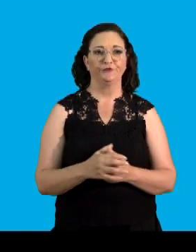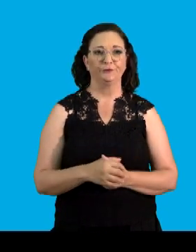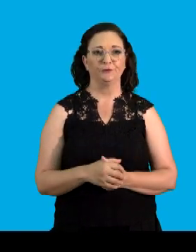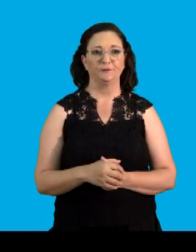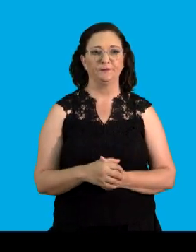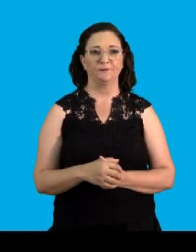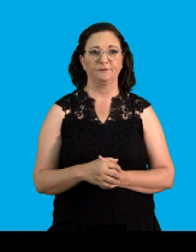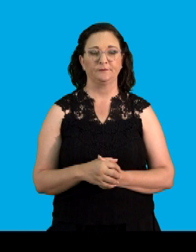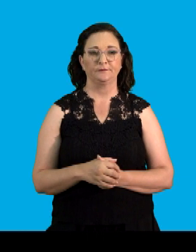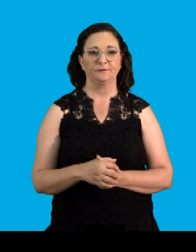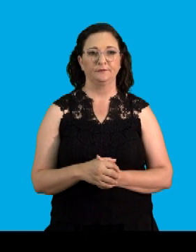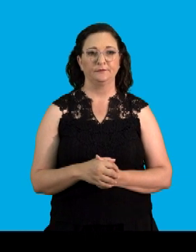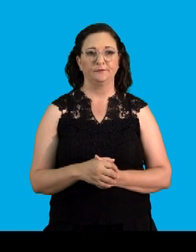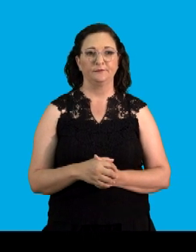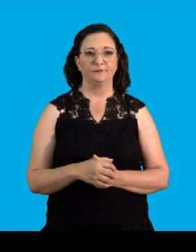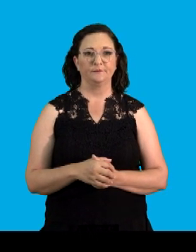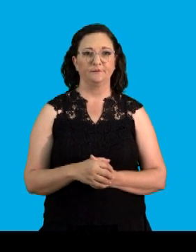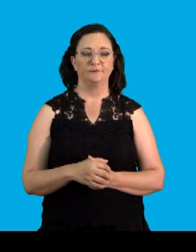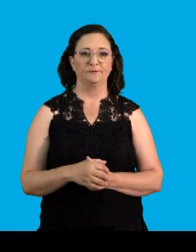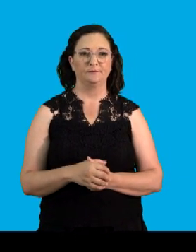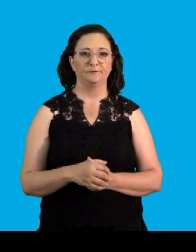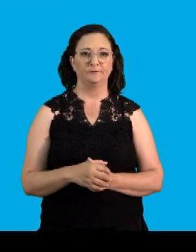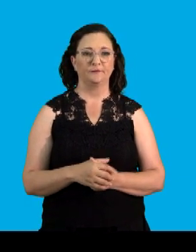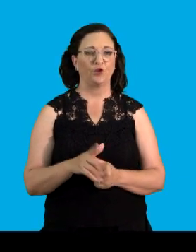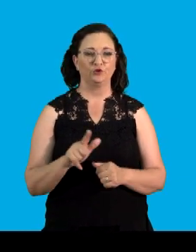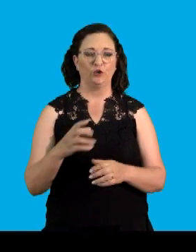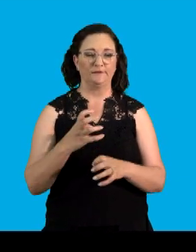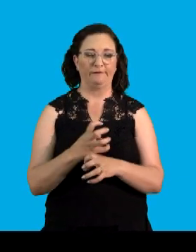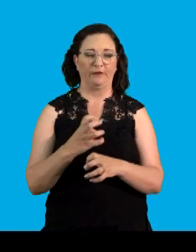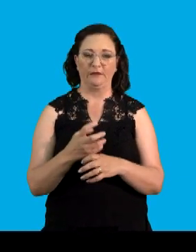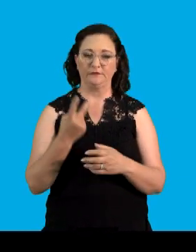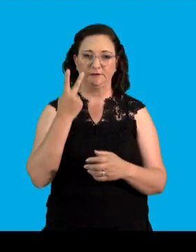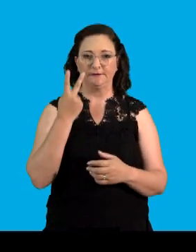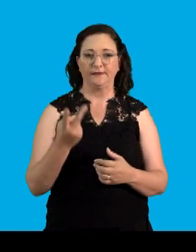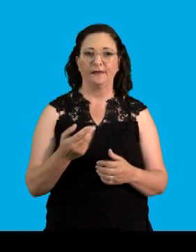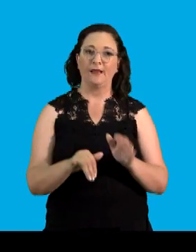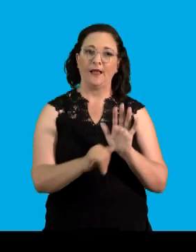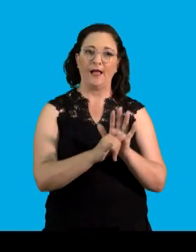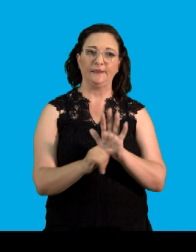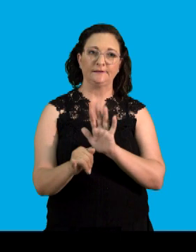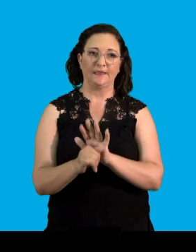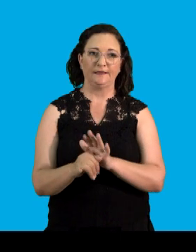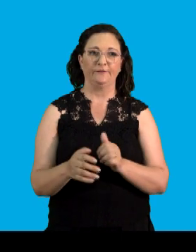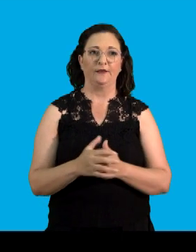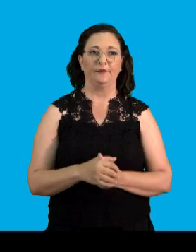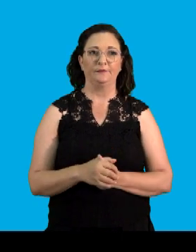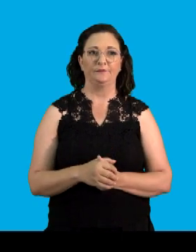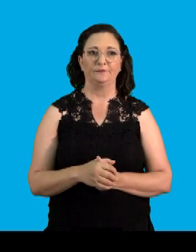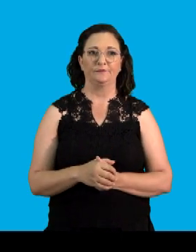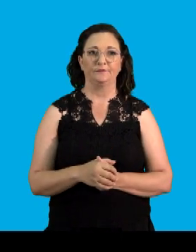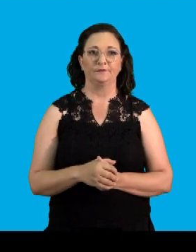relations. It's not difficult after all. So this is what we've identified. This is